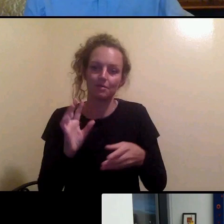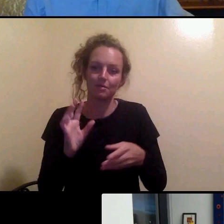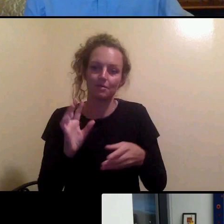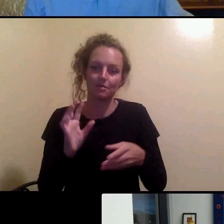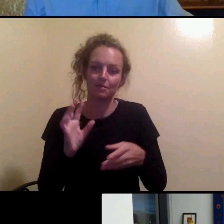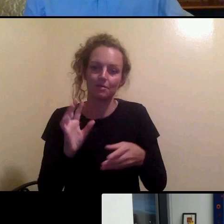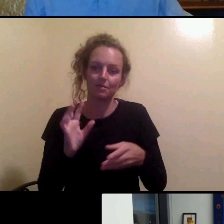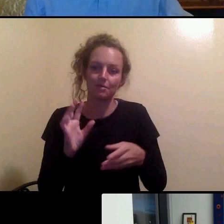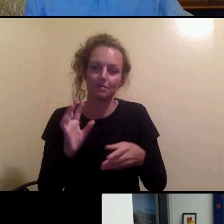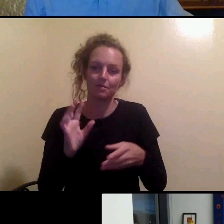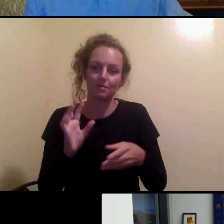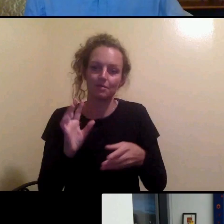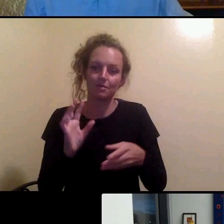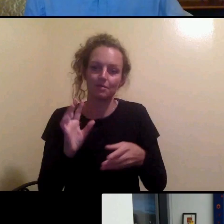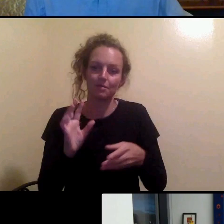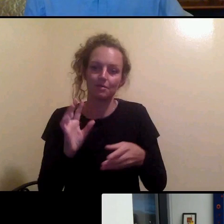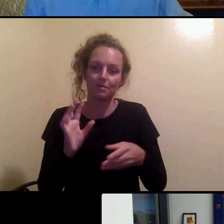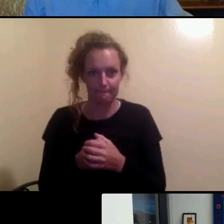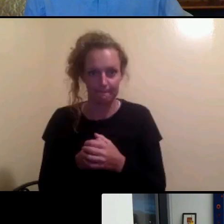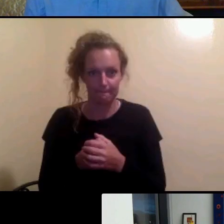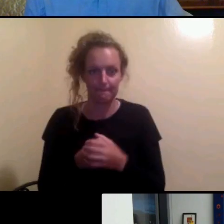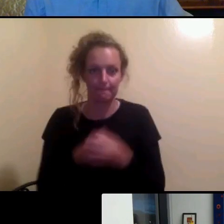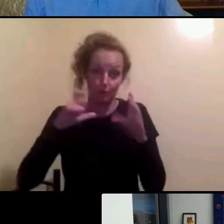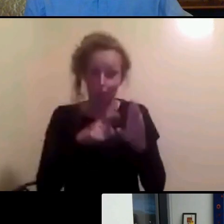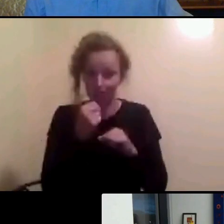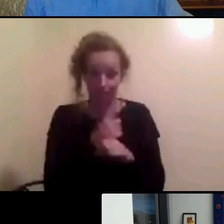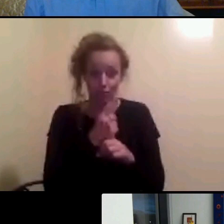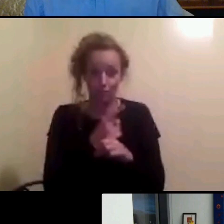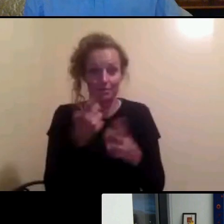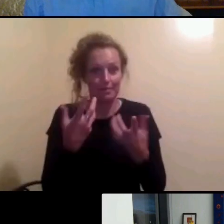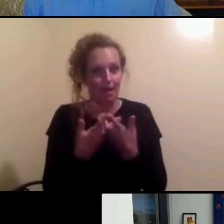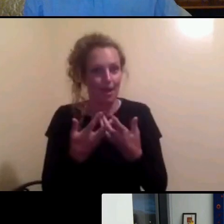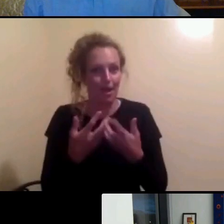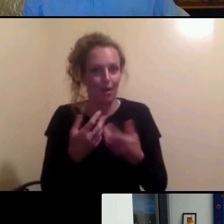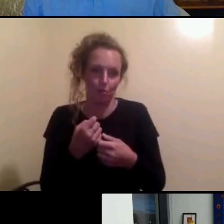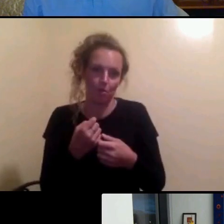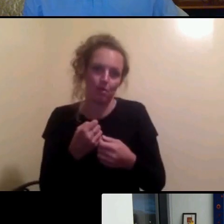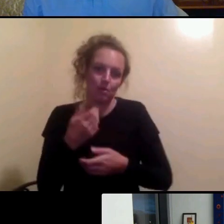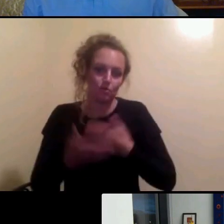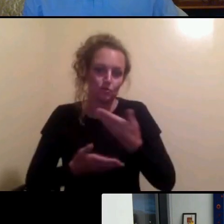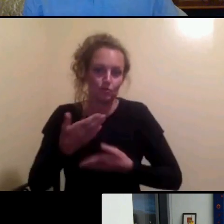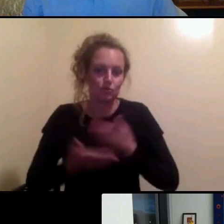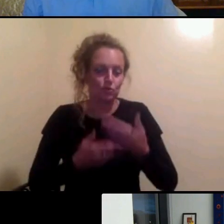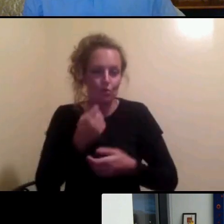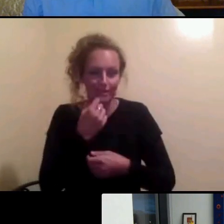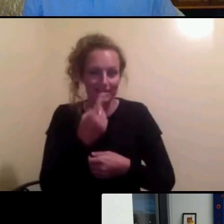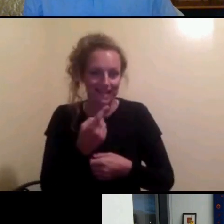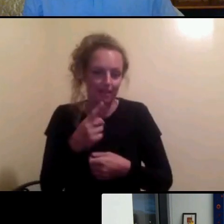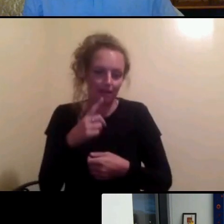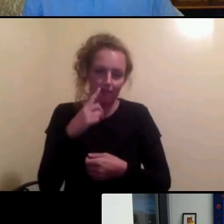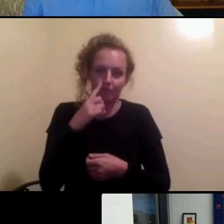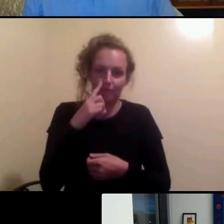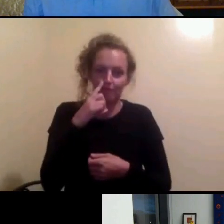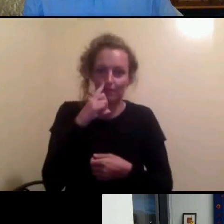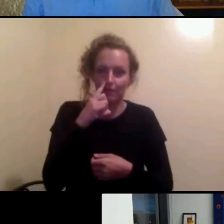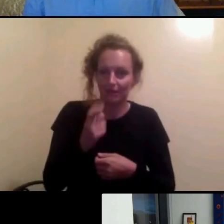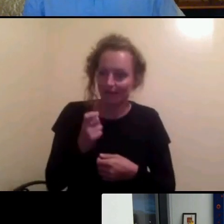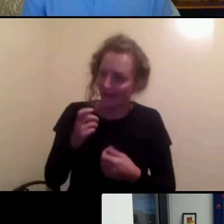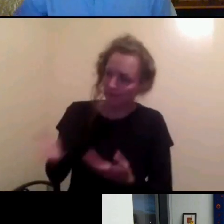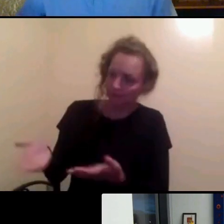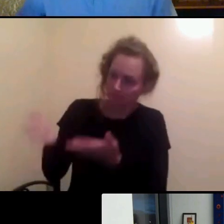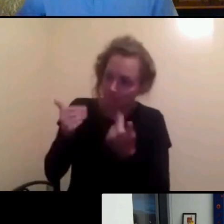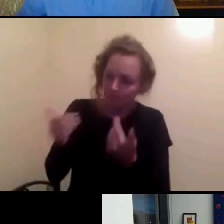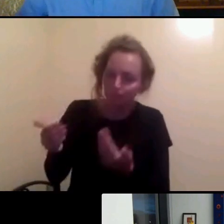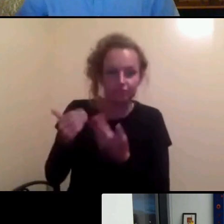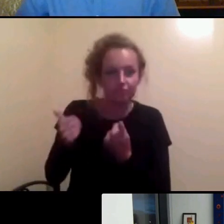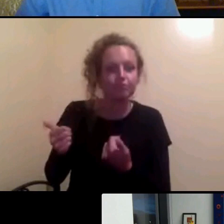with this investor and vice versa. And that's one of the things that we are doing with the Hackautism, which is a group of startup and ecosystem that